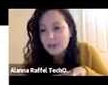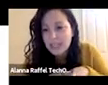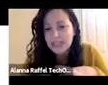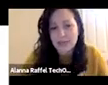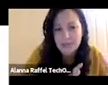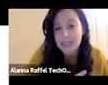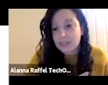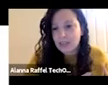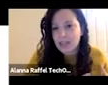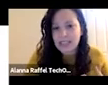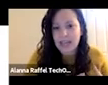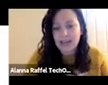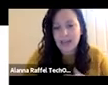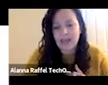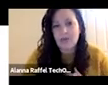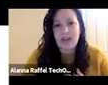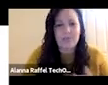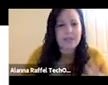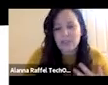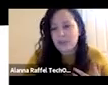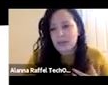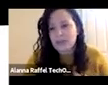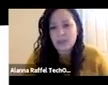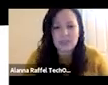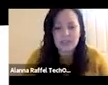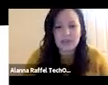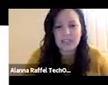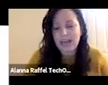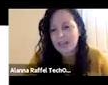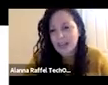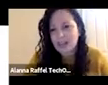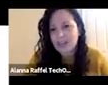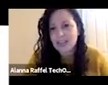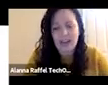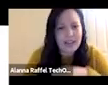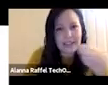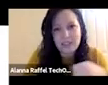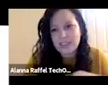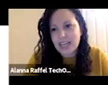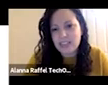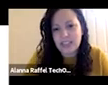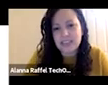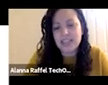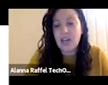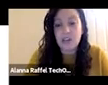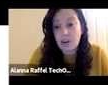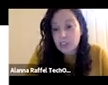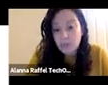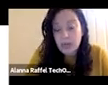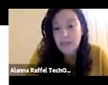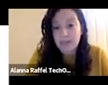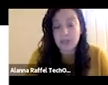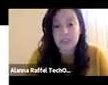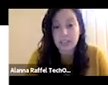considered no tech, sometimes considered light tech. We have pencil grips, Post-it notes, highlighters to highlight certain sections,